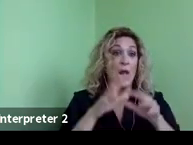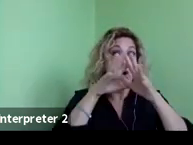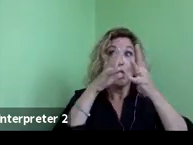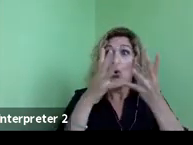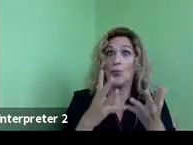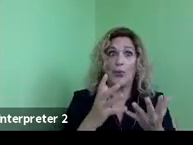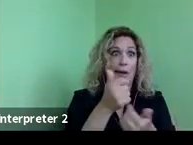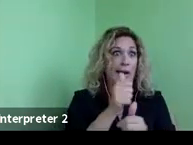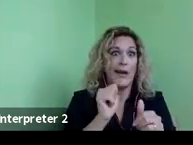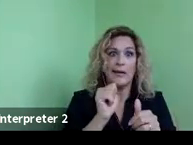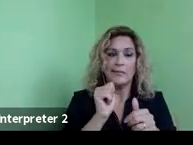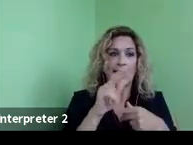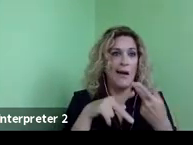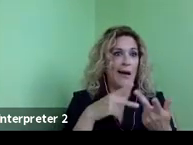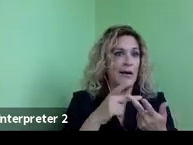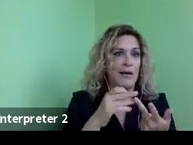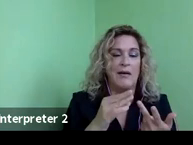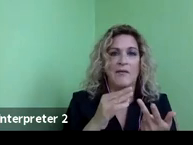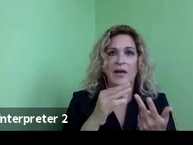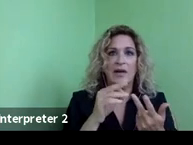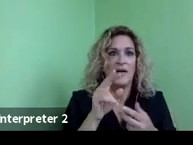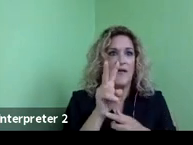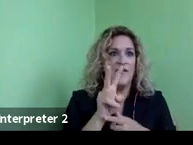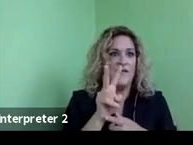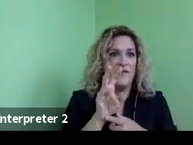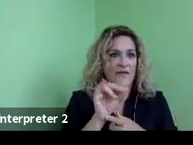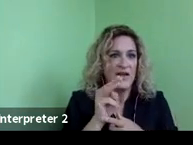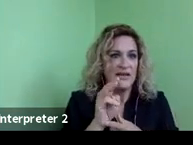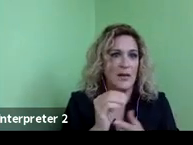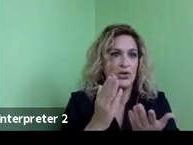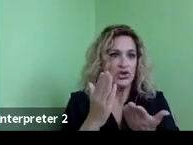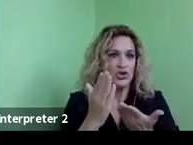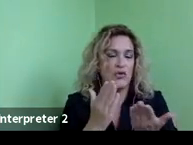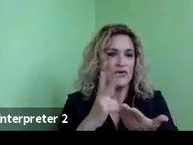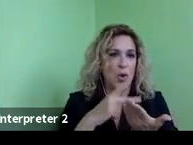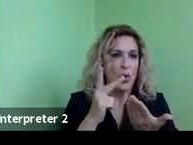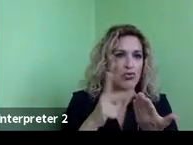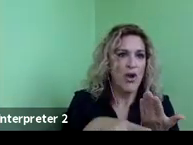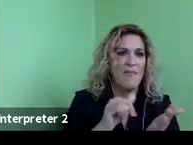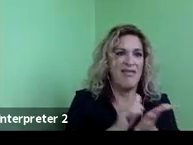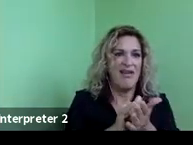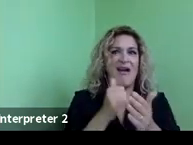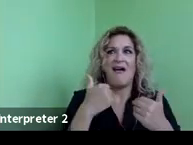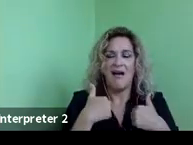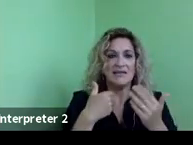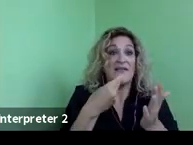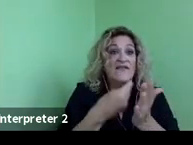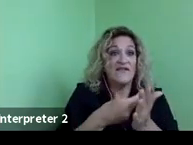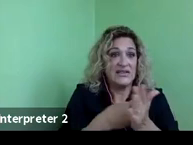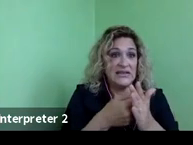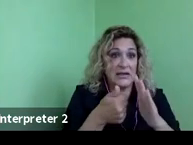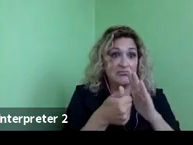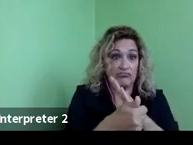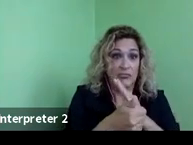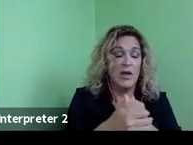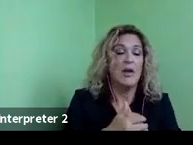that receives VAWA funding. And this means that everyone who works under that program is